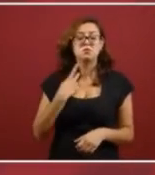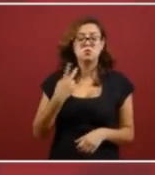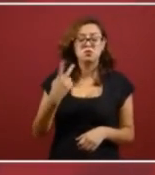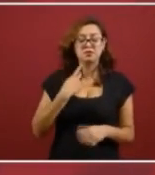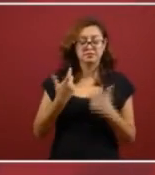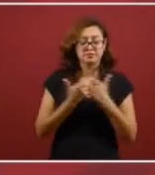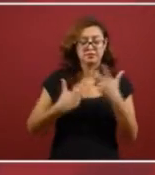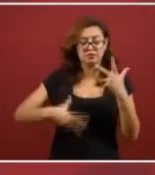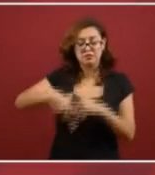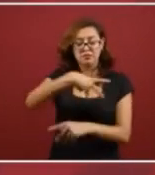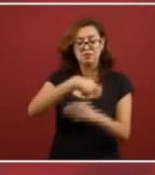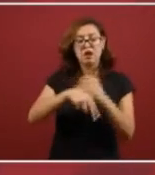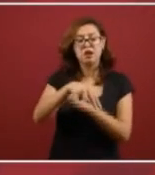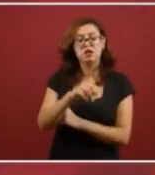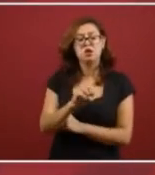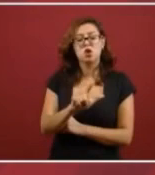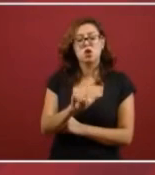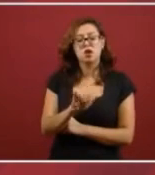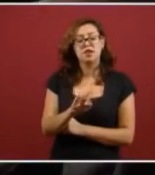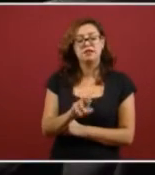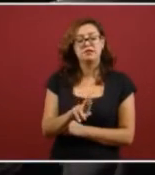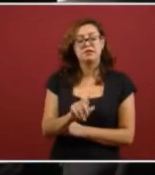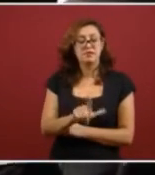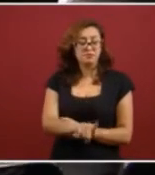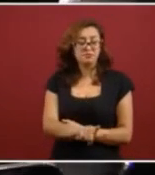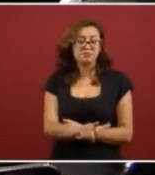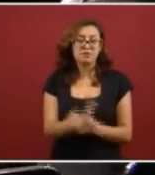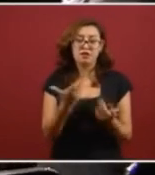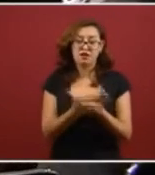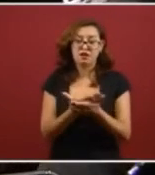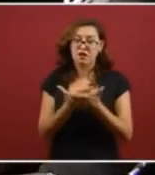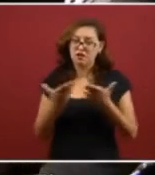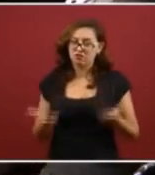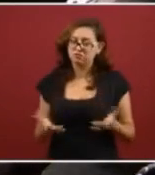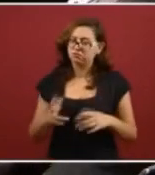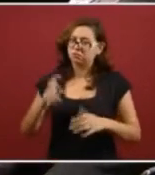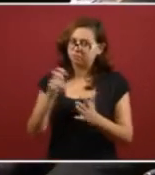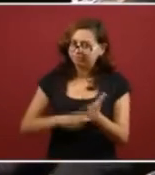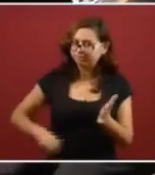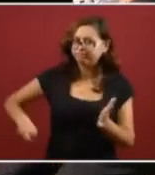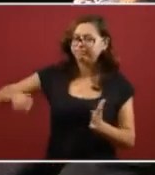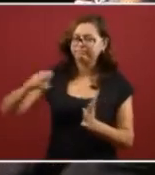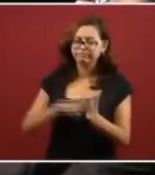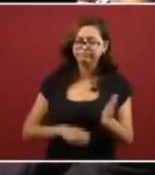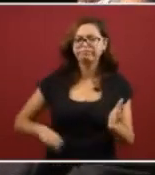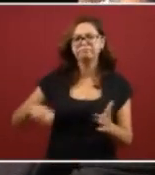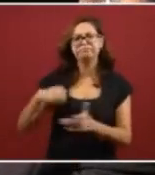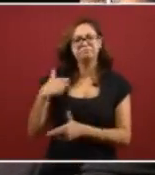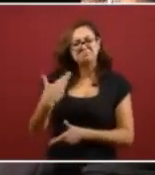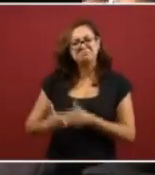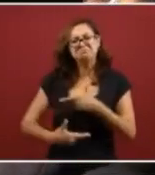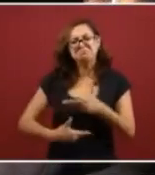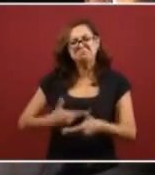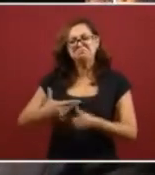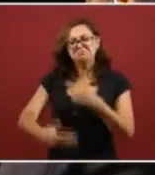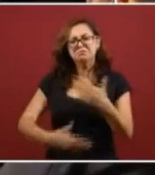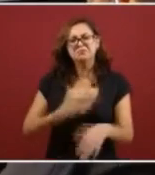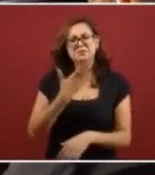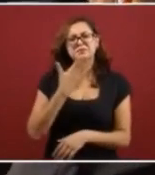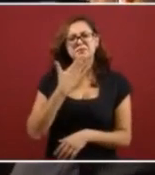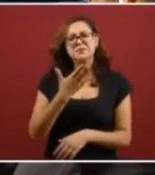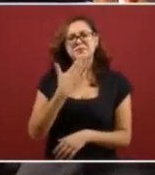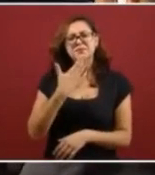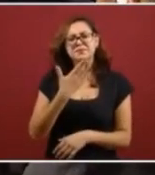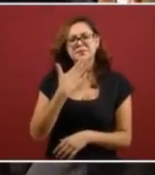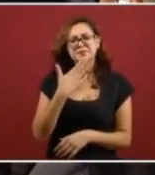political neoliberal politics, afortunadamente. Vamos bien. And fortunately, we're doing muy well